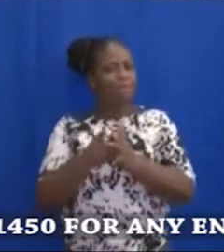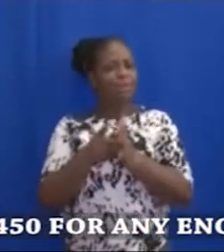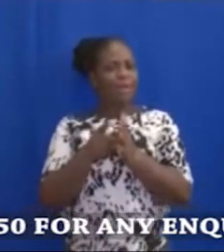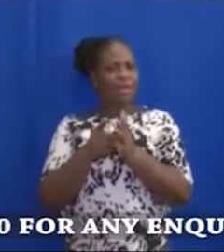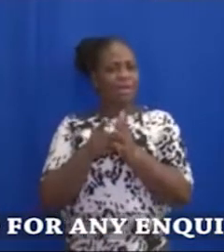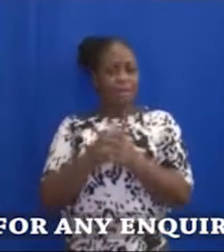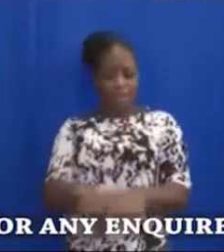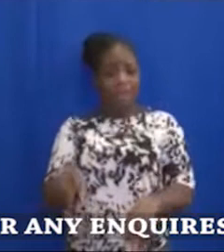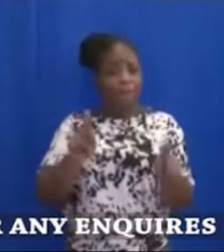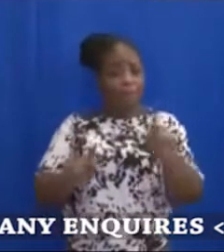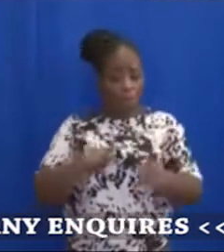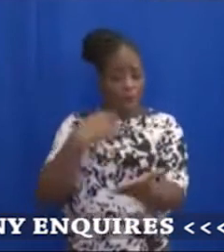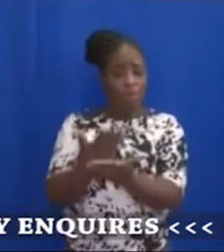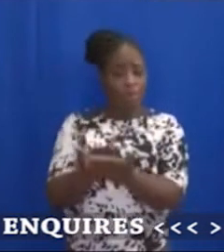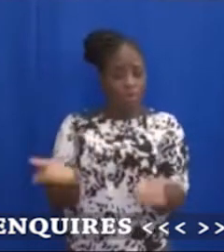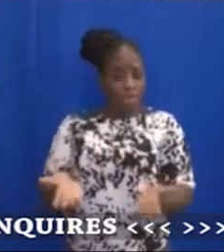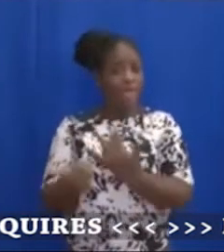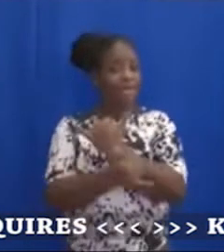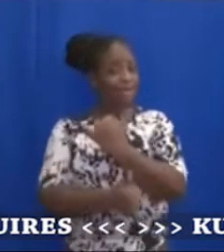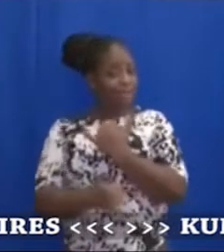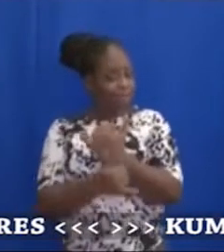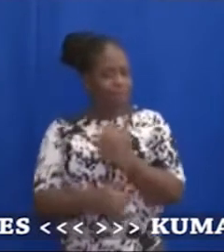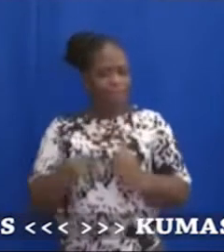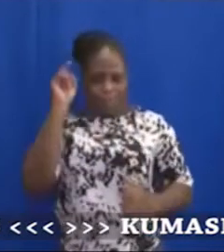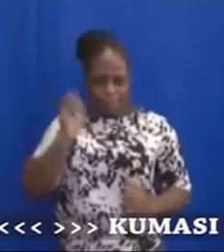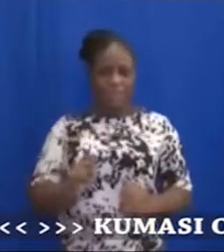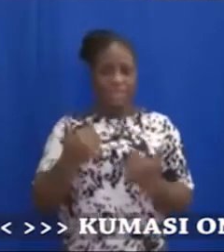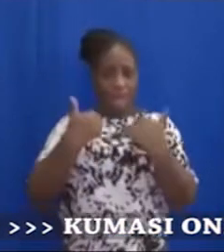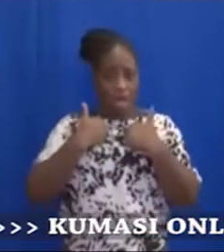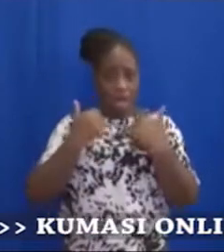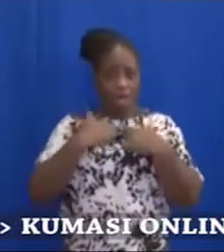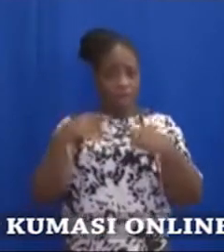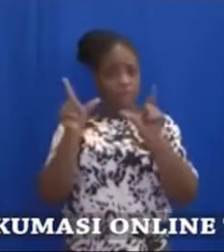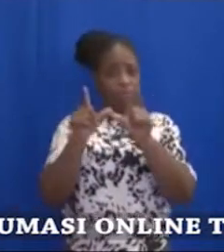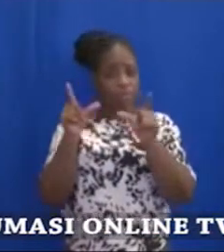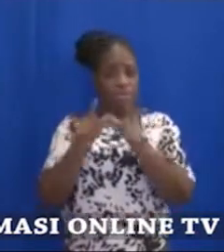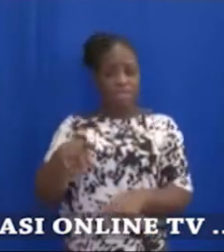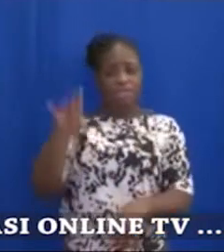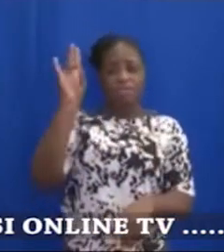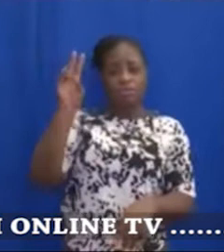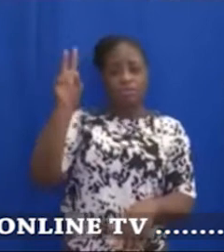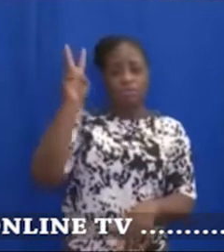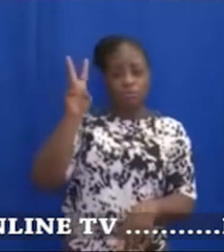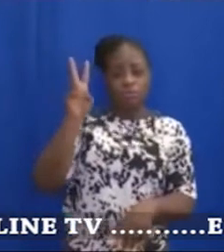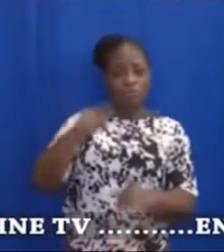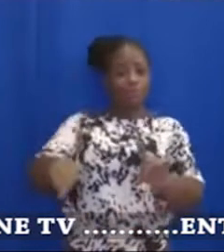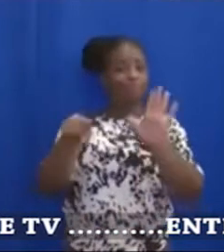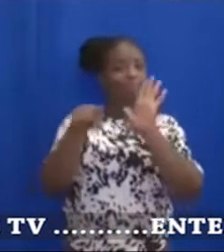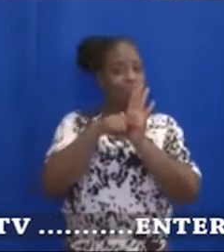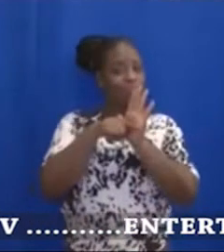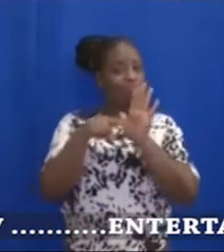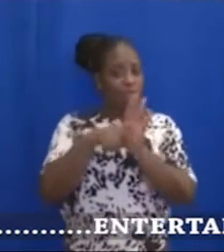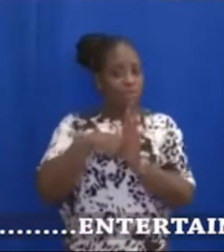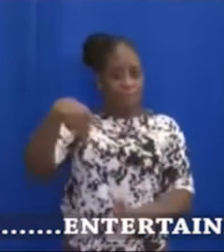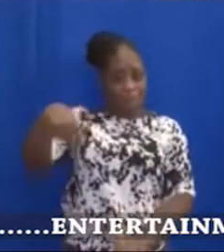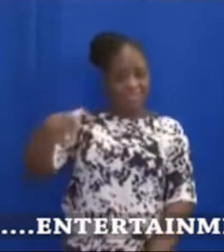country should be in possession of a 72-hour-old negative PCR test, and we will